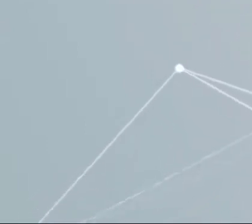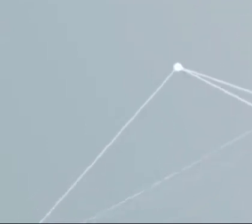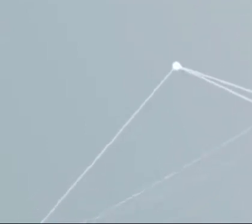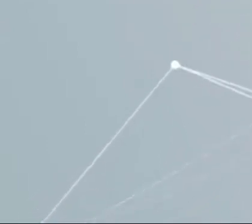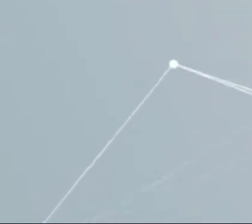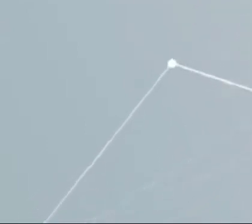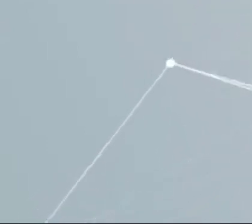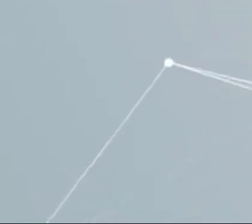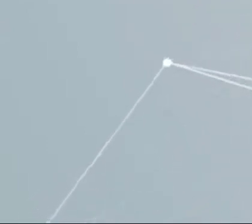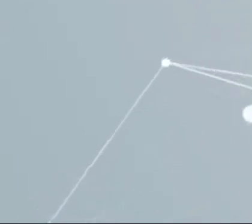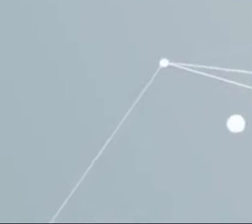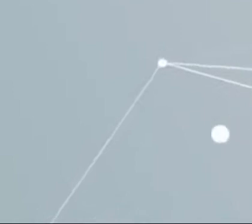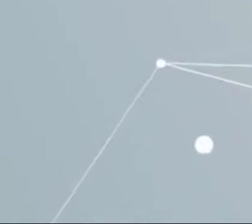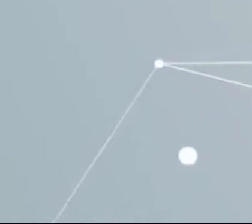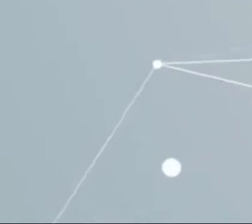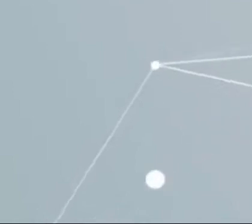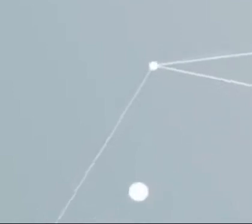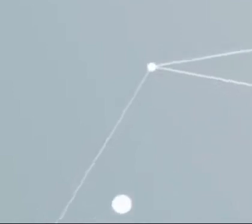Can you hear me now?